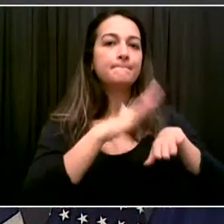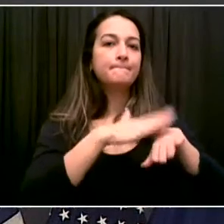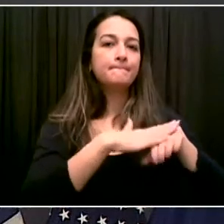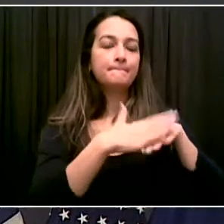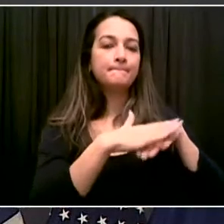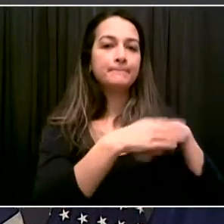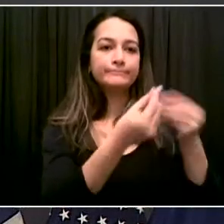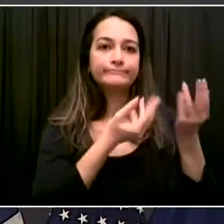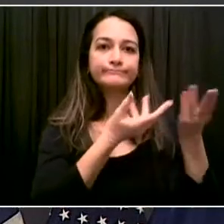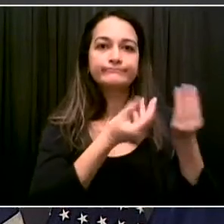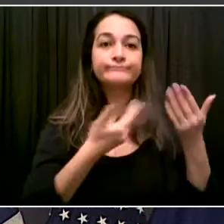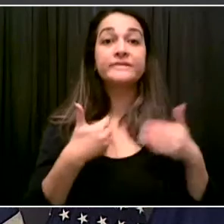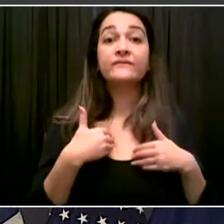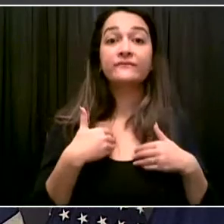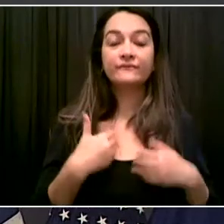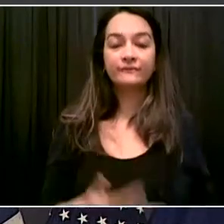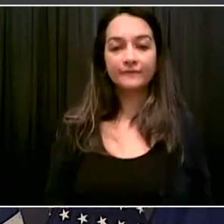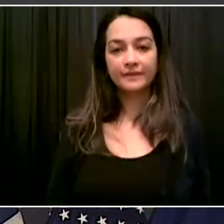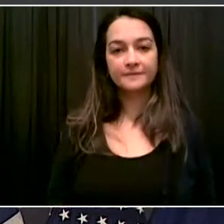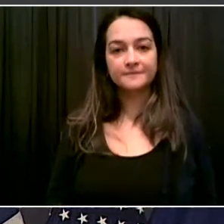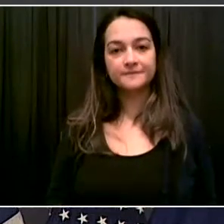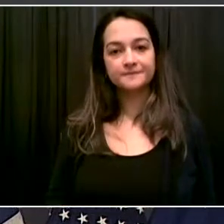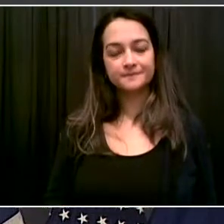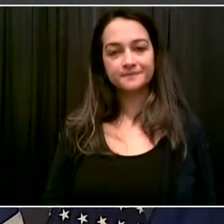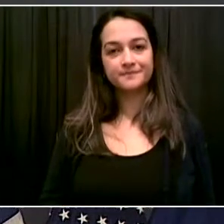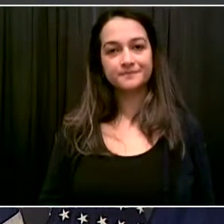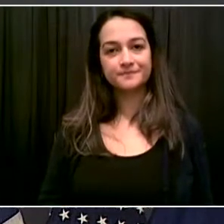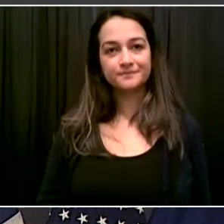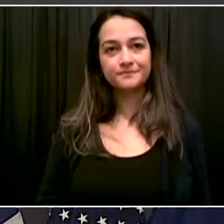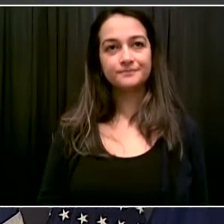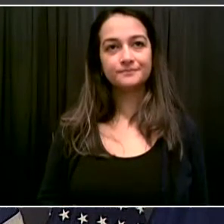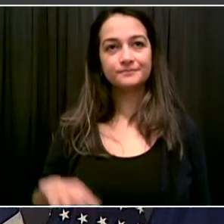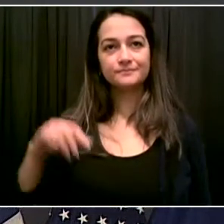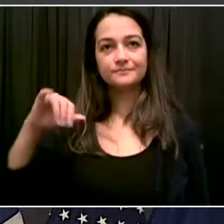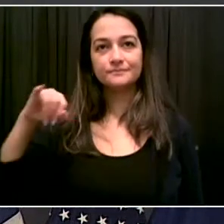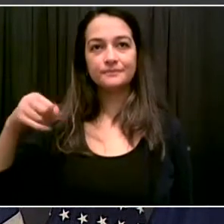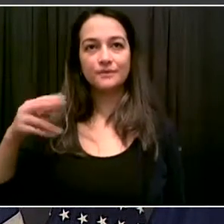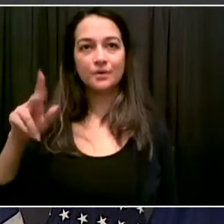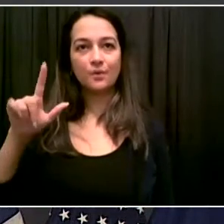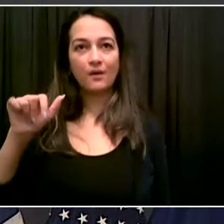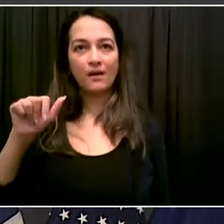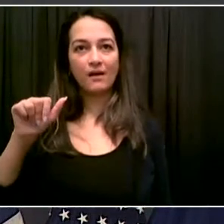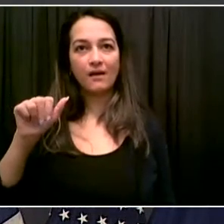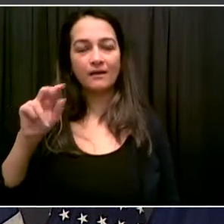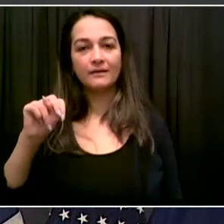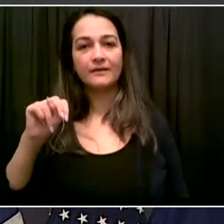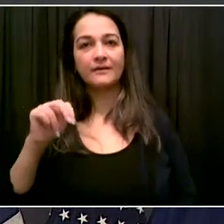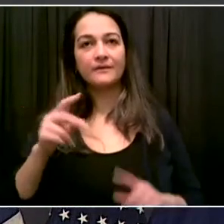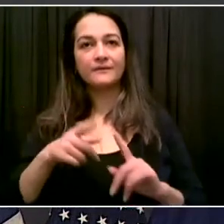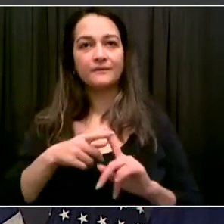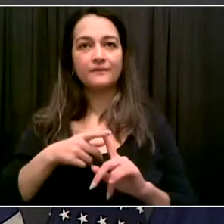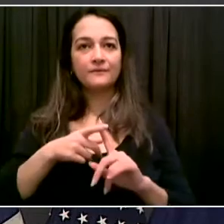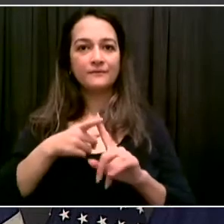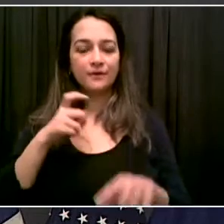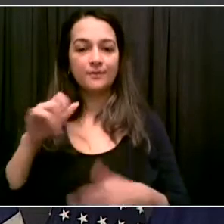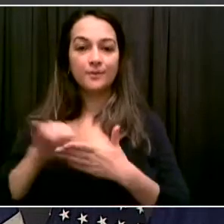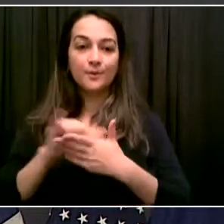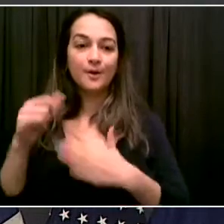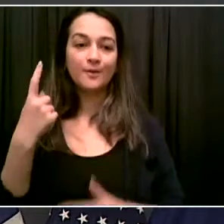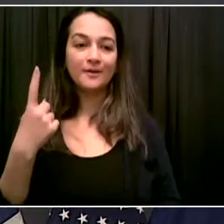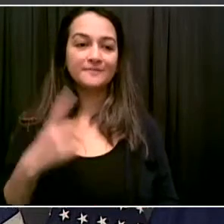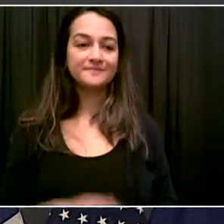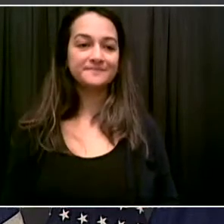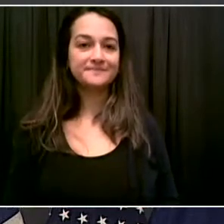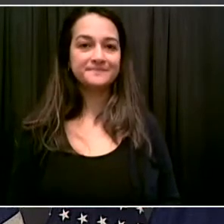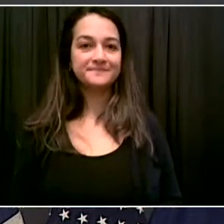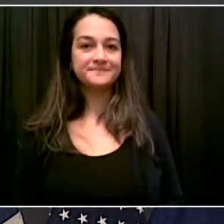Go ahead. The next is Juan Manuel from New York One. Good morning, Mr. Mayor. Hey, Juan Manuel,